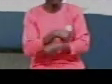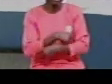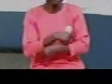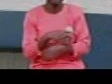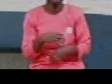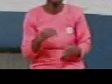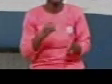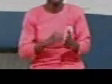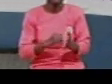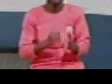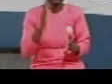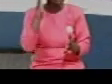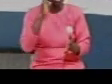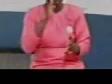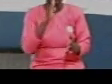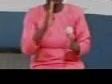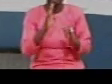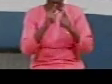be great.